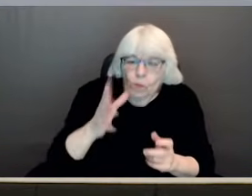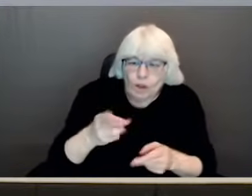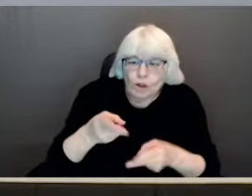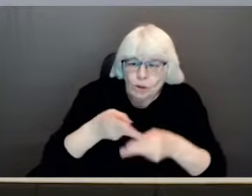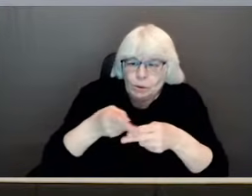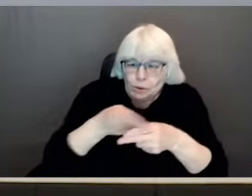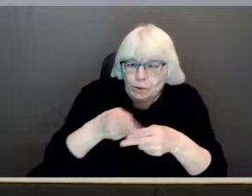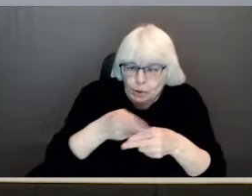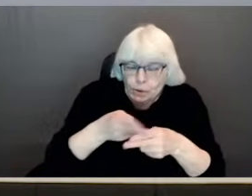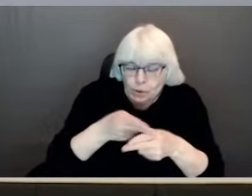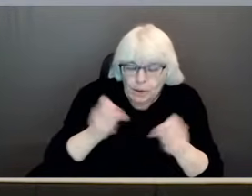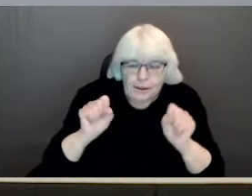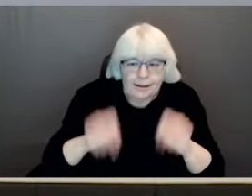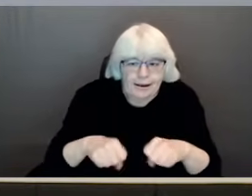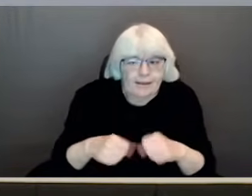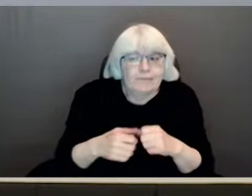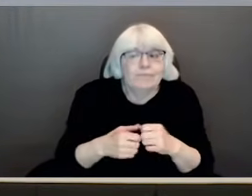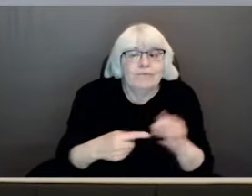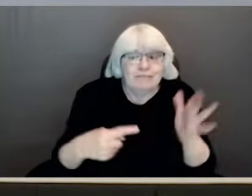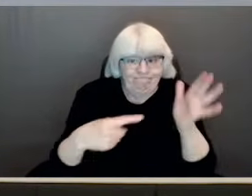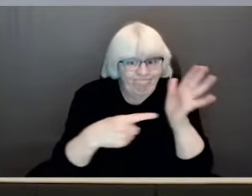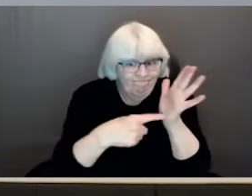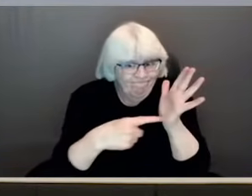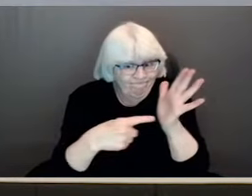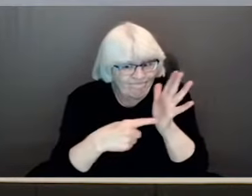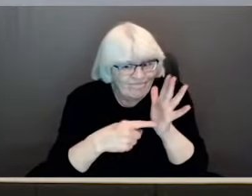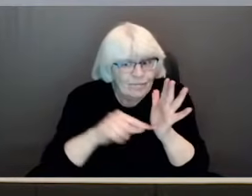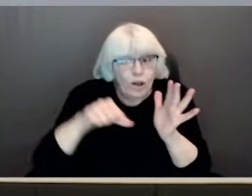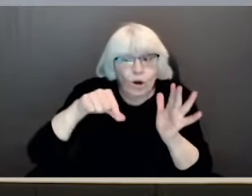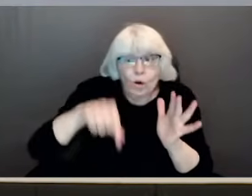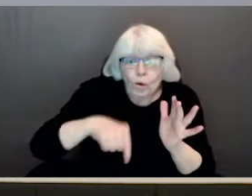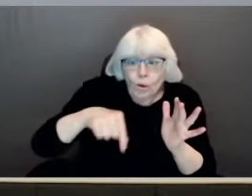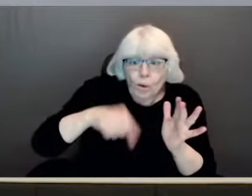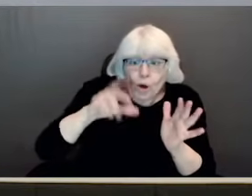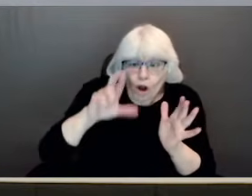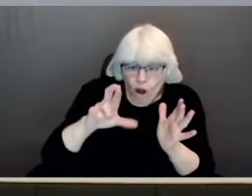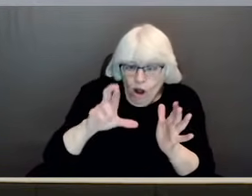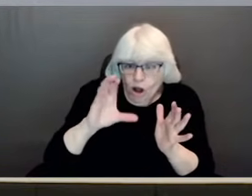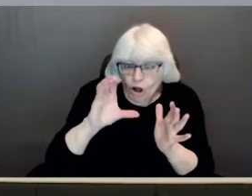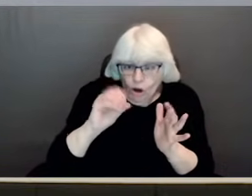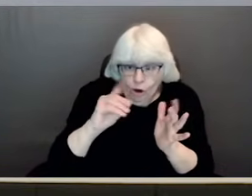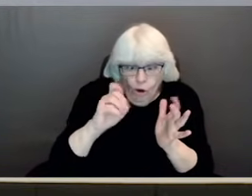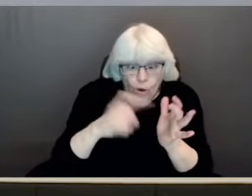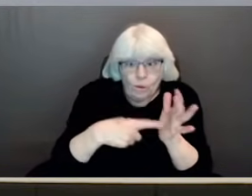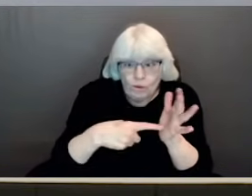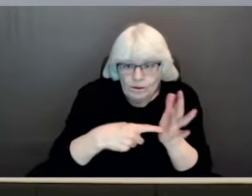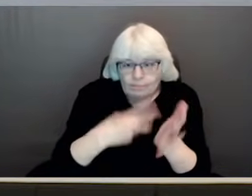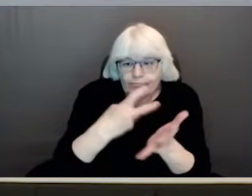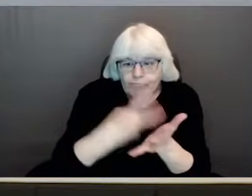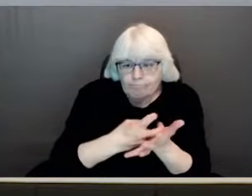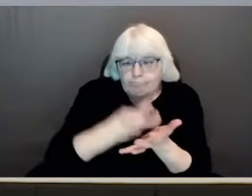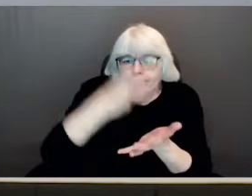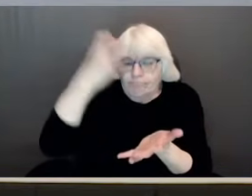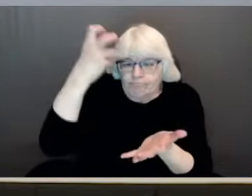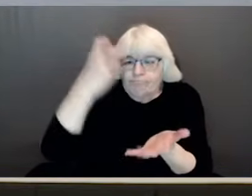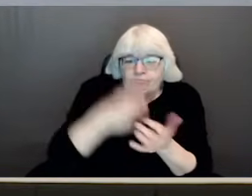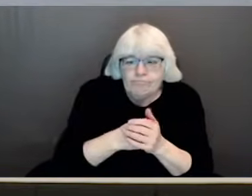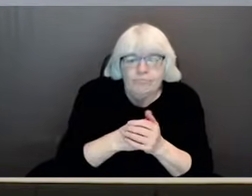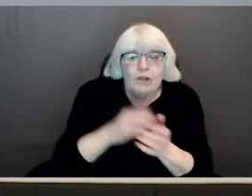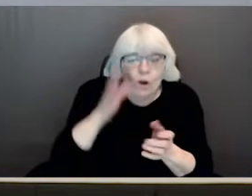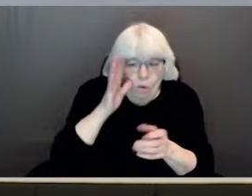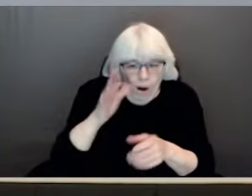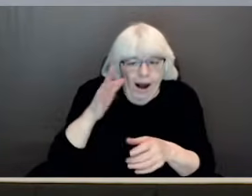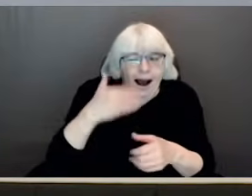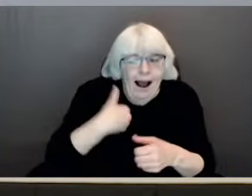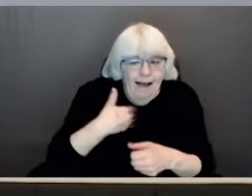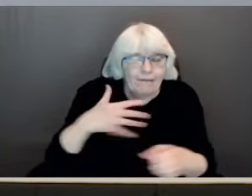with a QR code to show proof of being fully vaccinated at the points of entry. PEI passes will continue to be accepted as